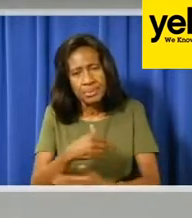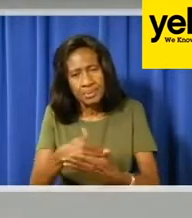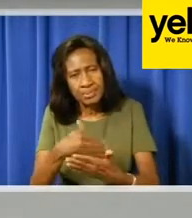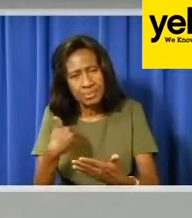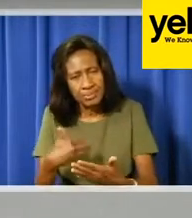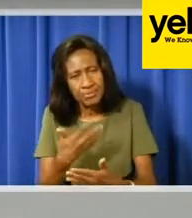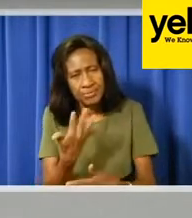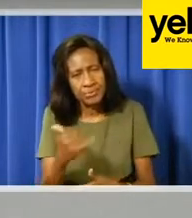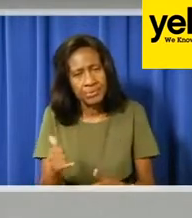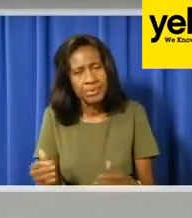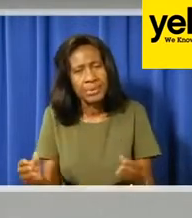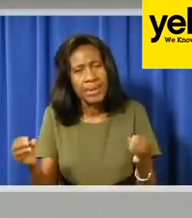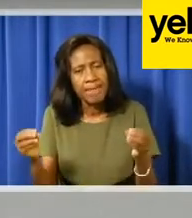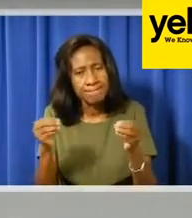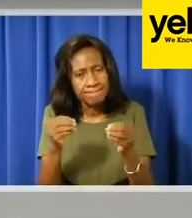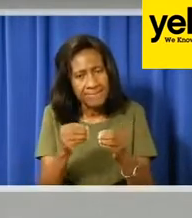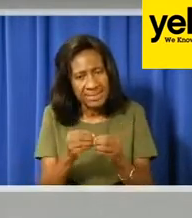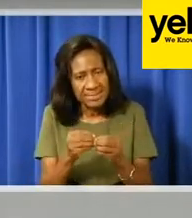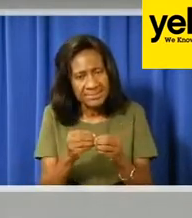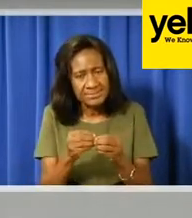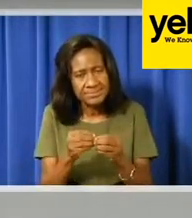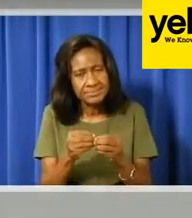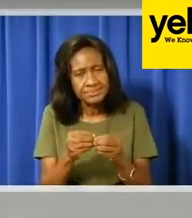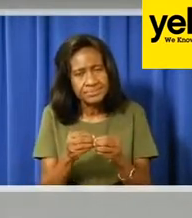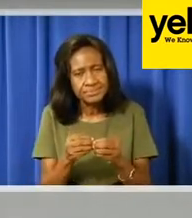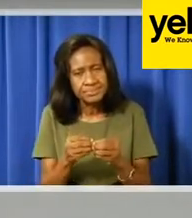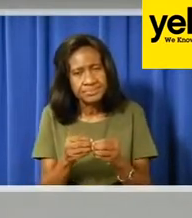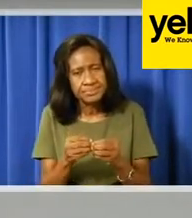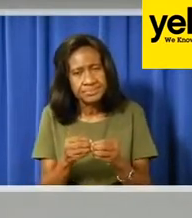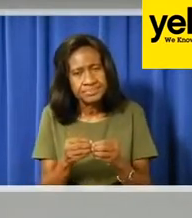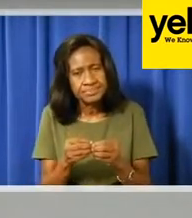full caucus meeting all day about this,